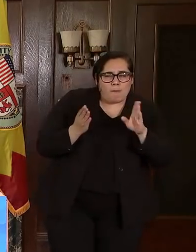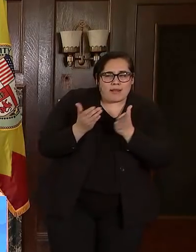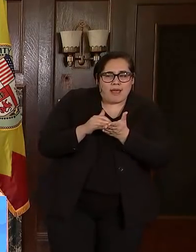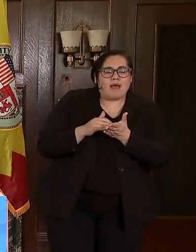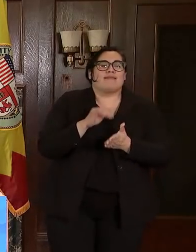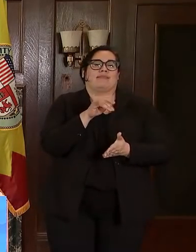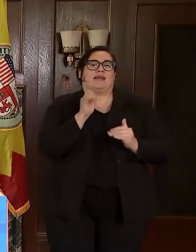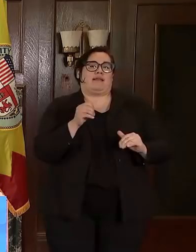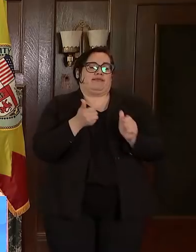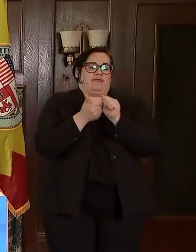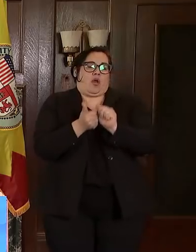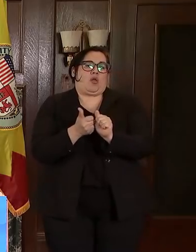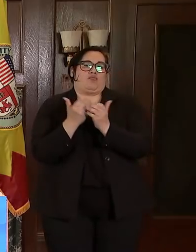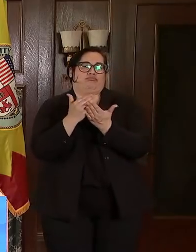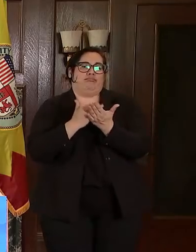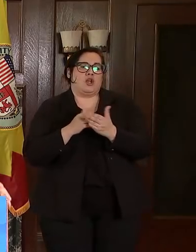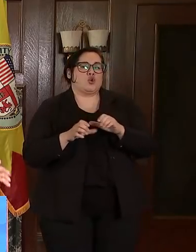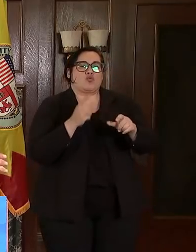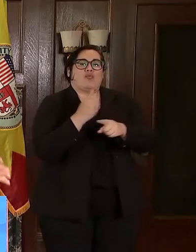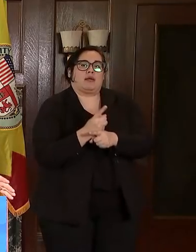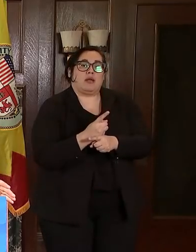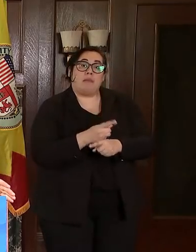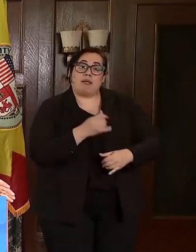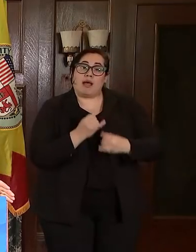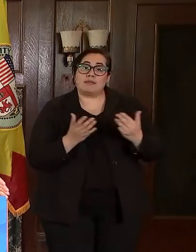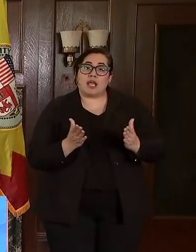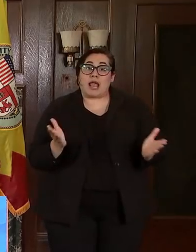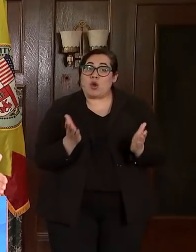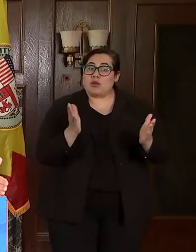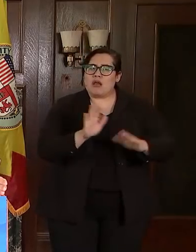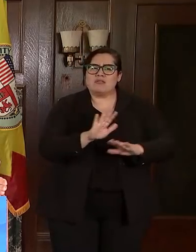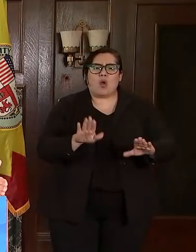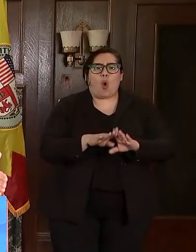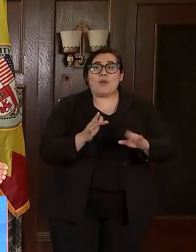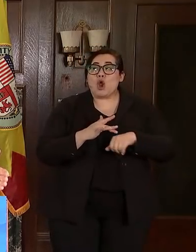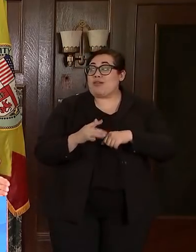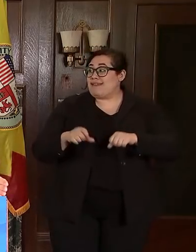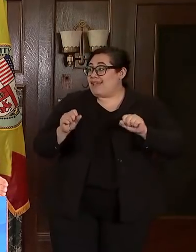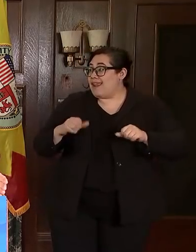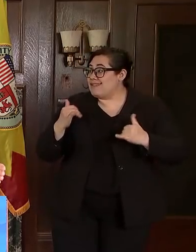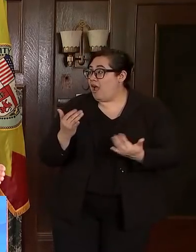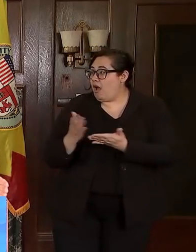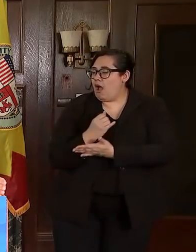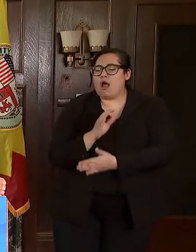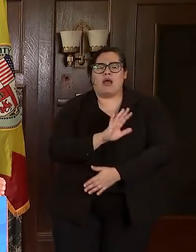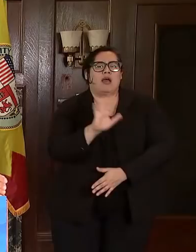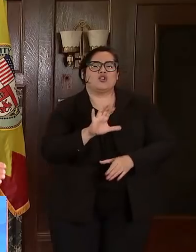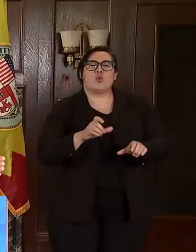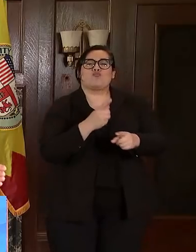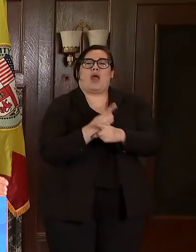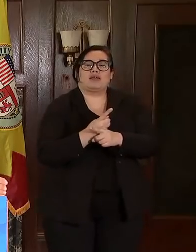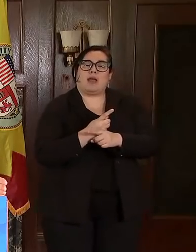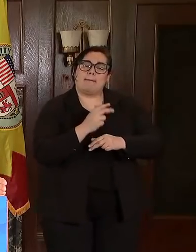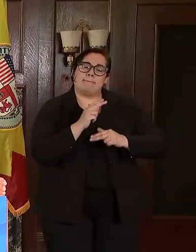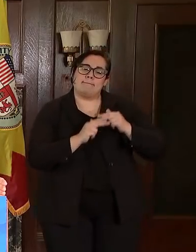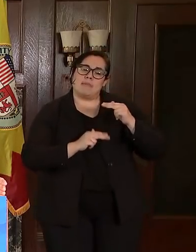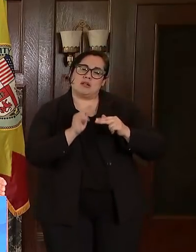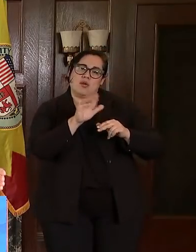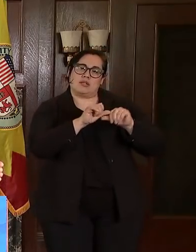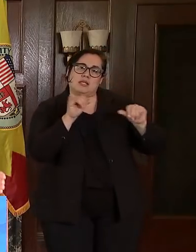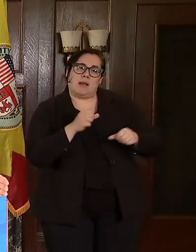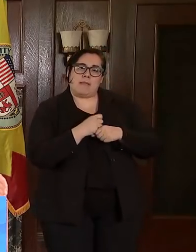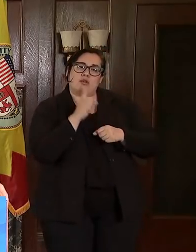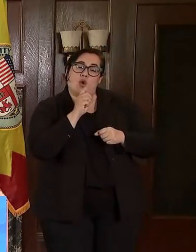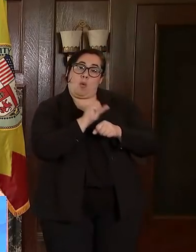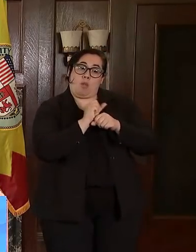right. And one last thing I'd encourage folks, don't open early just because you can. Get it right, build the system, make sure you have your employees